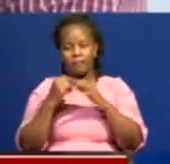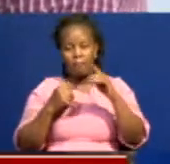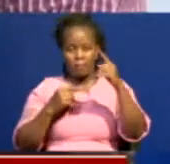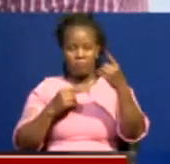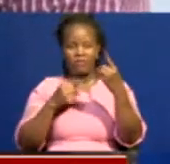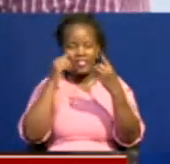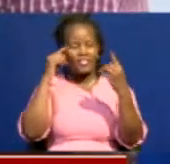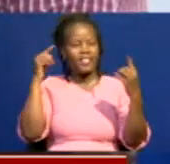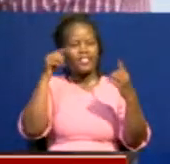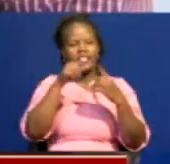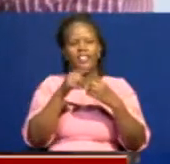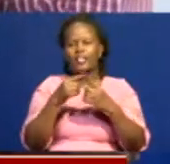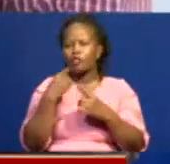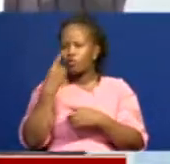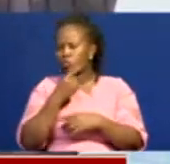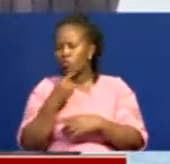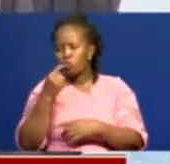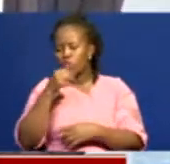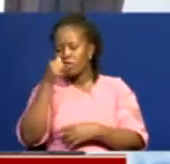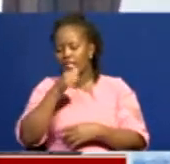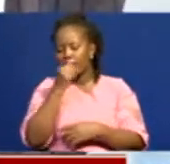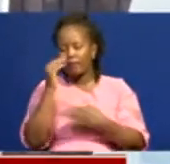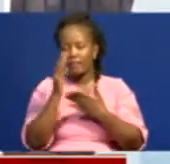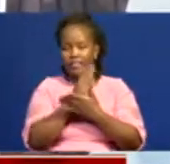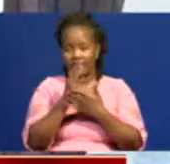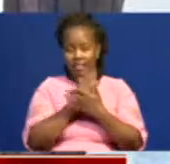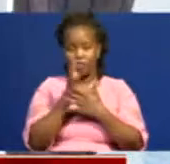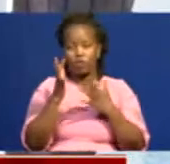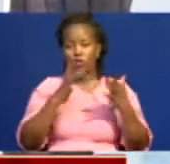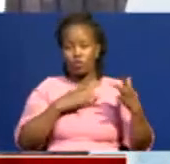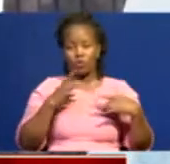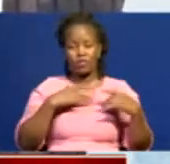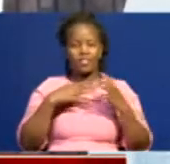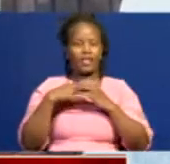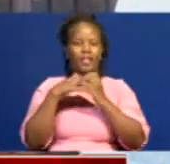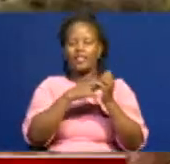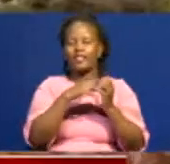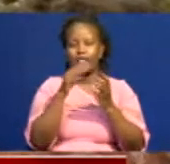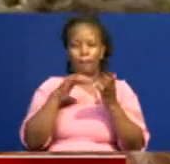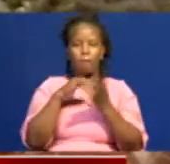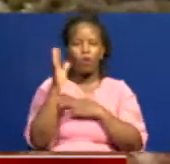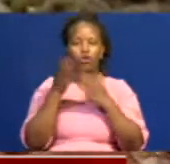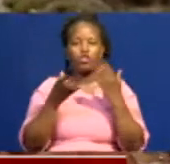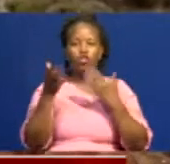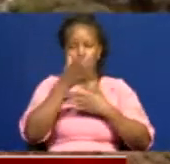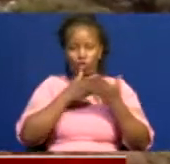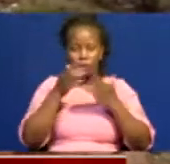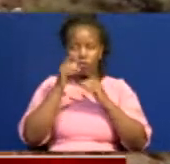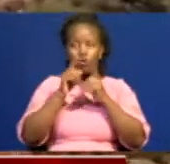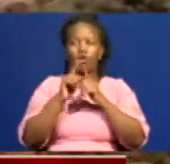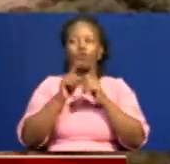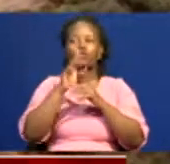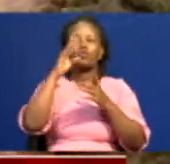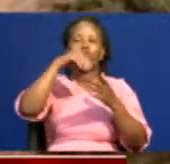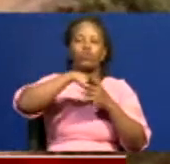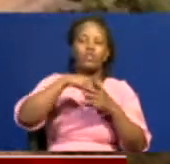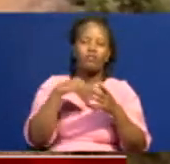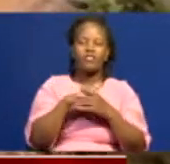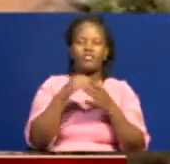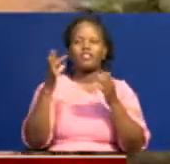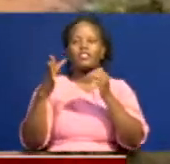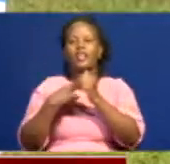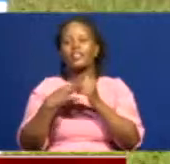targeting to woo the private sector. Considered the key driver of a special economic zones to invest in 8 special economic zones in